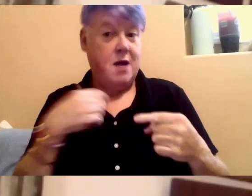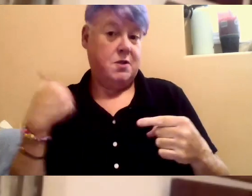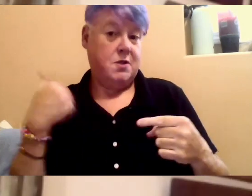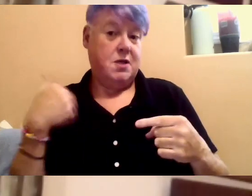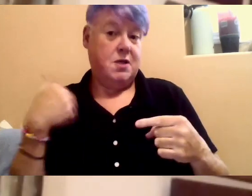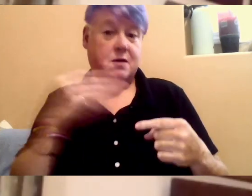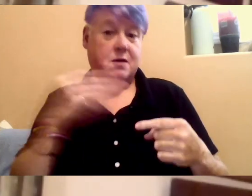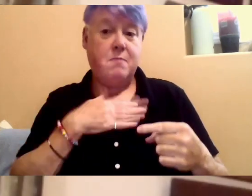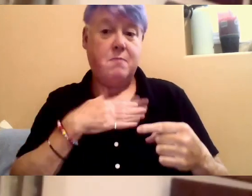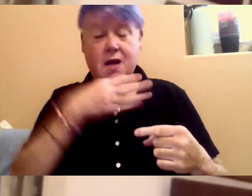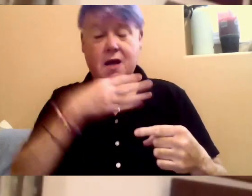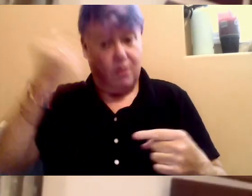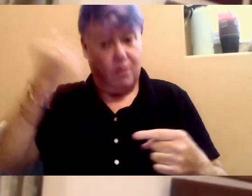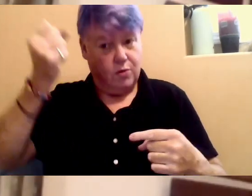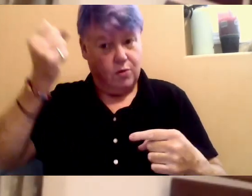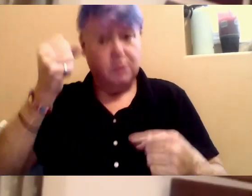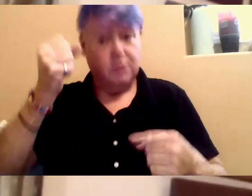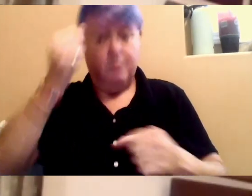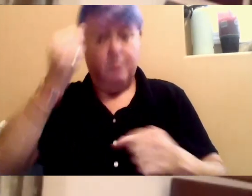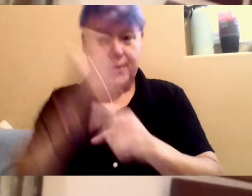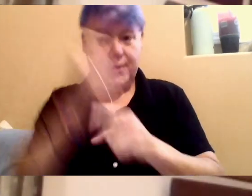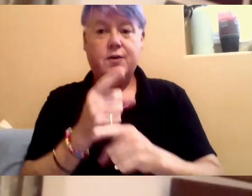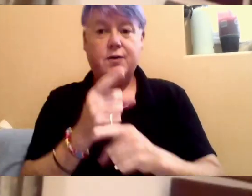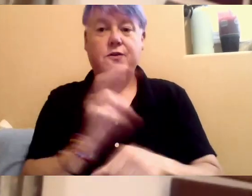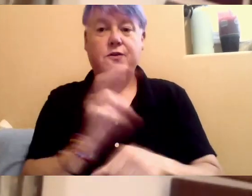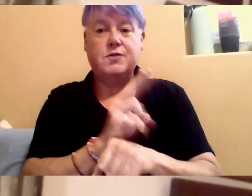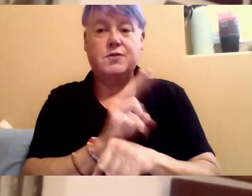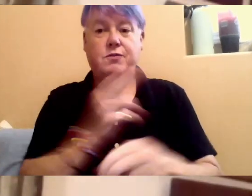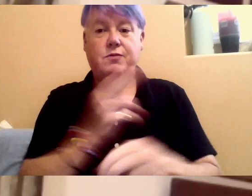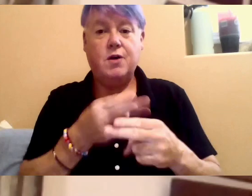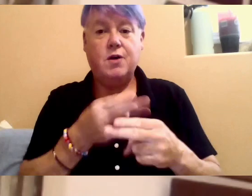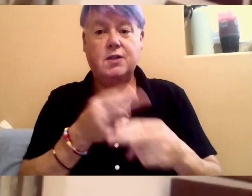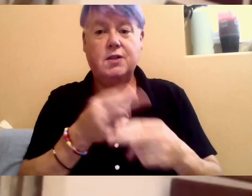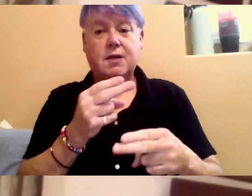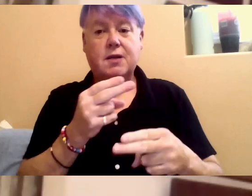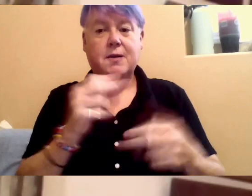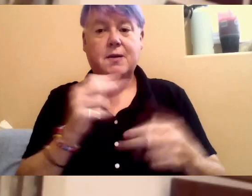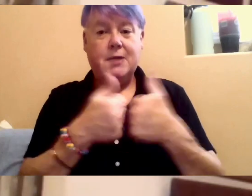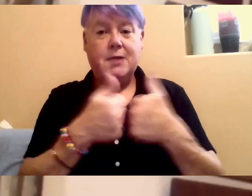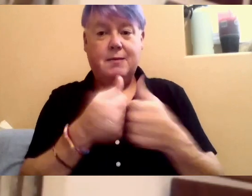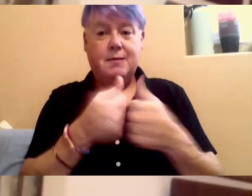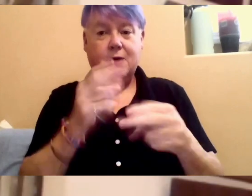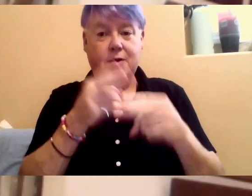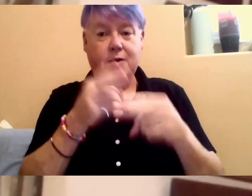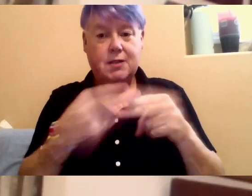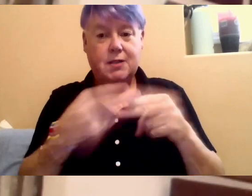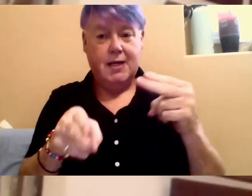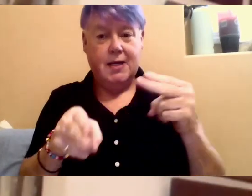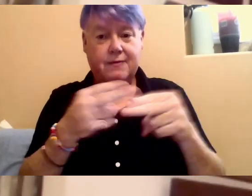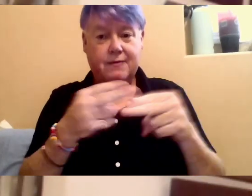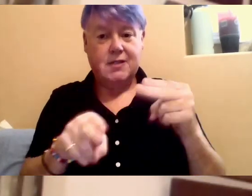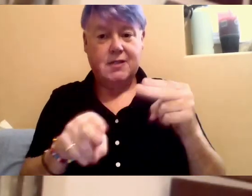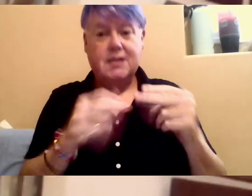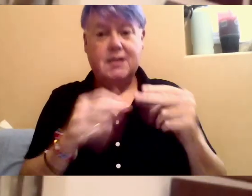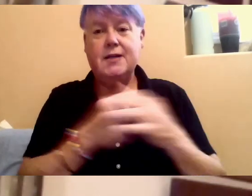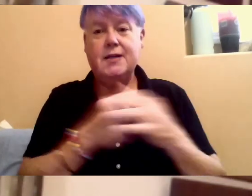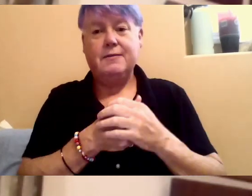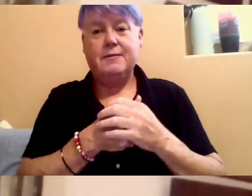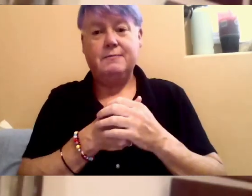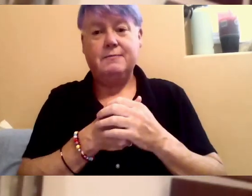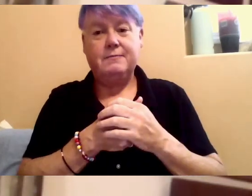older brothers used to play a game called Knives, which involved a hunting